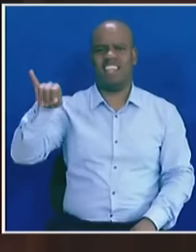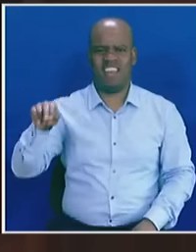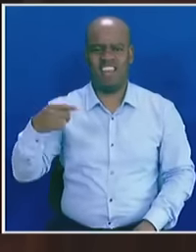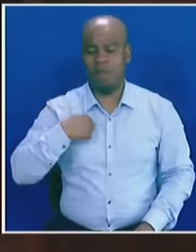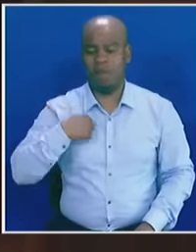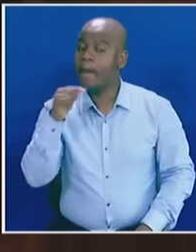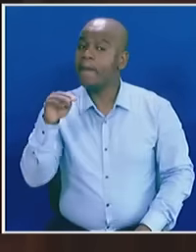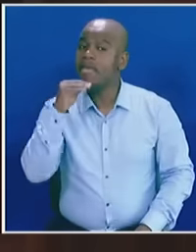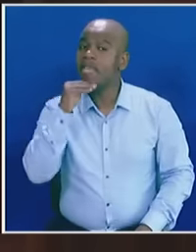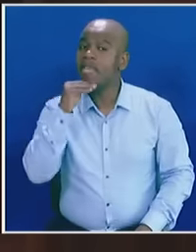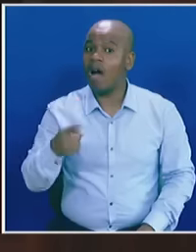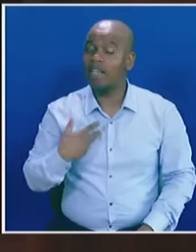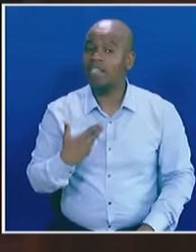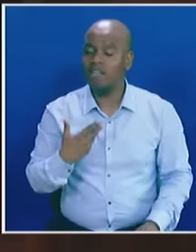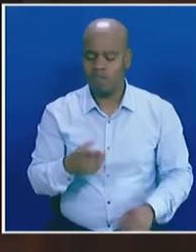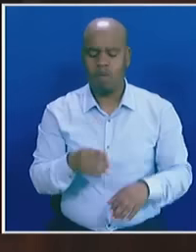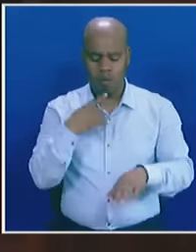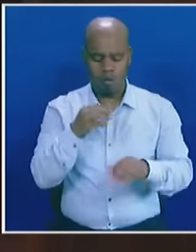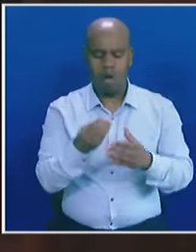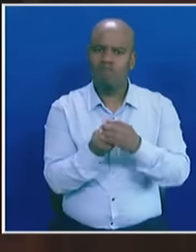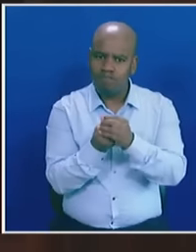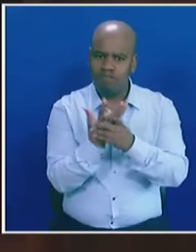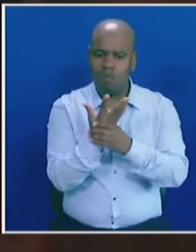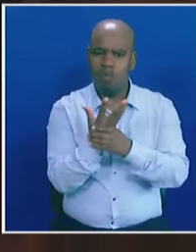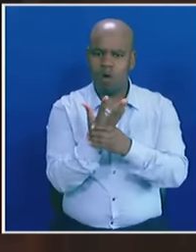what casus belli means, not him.